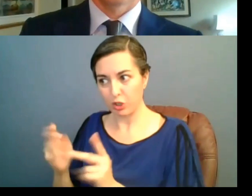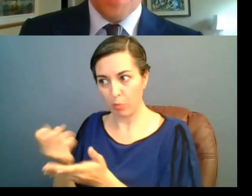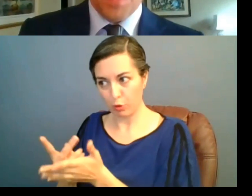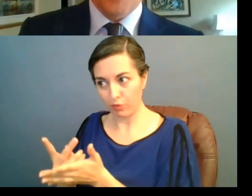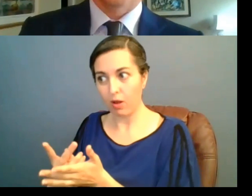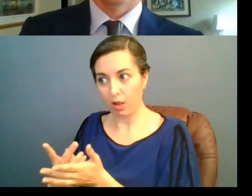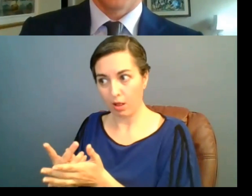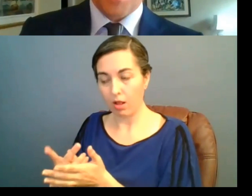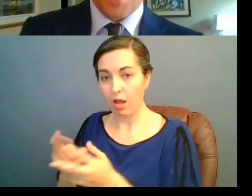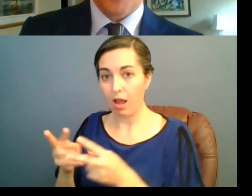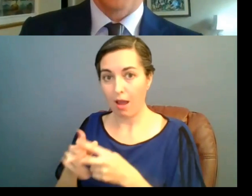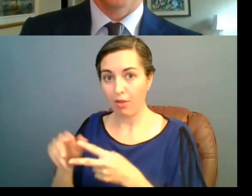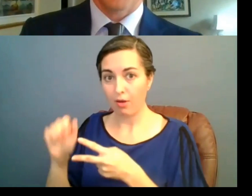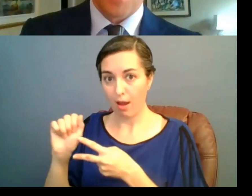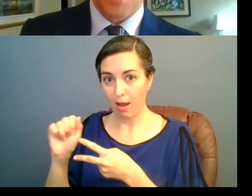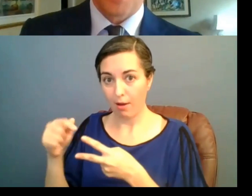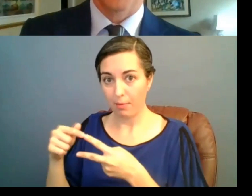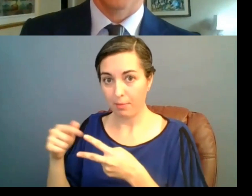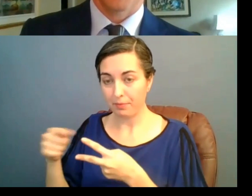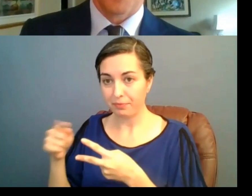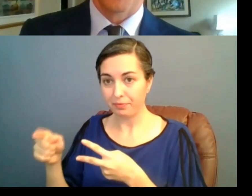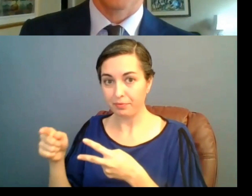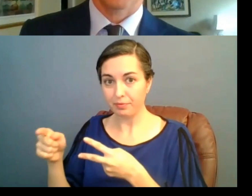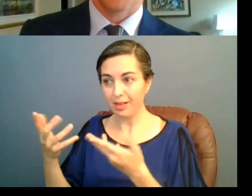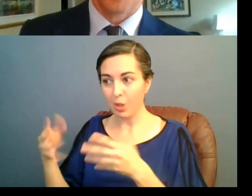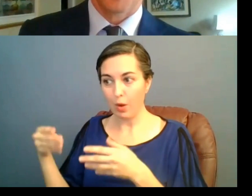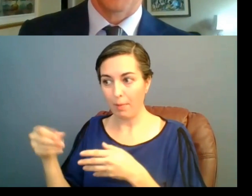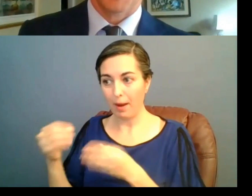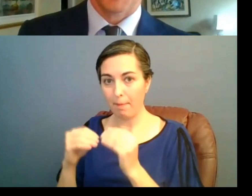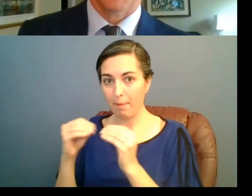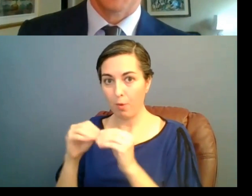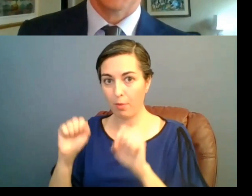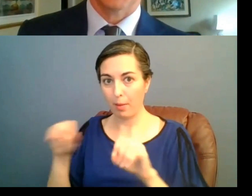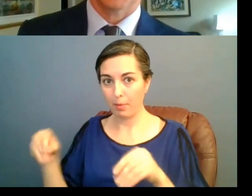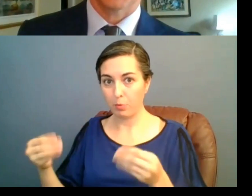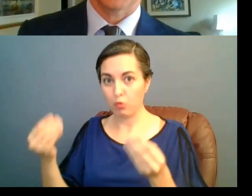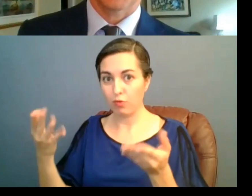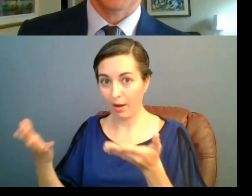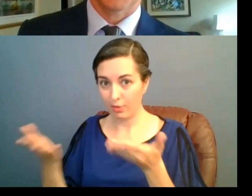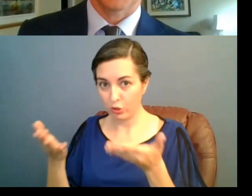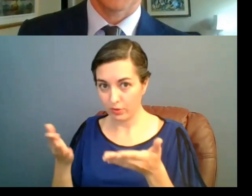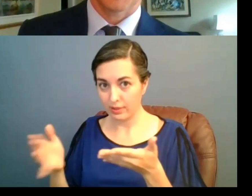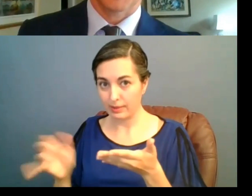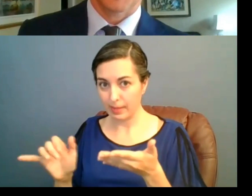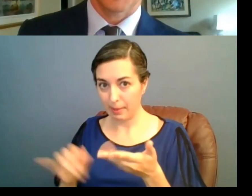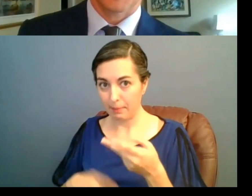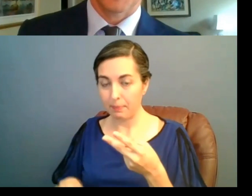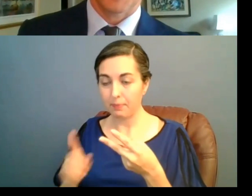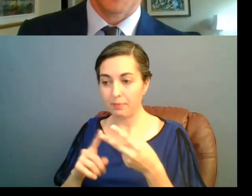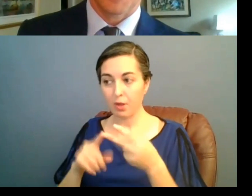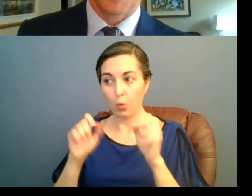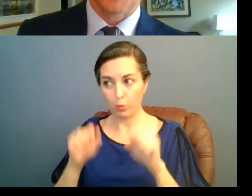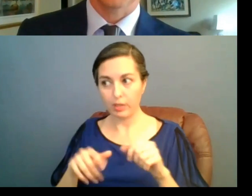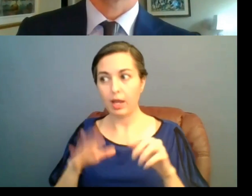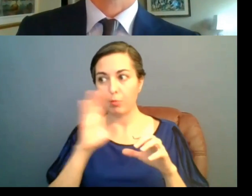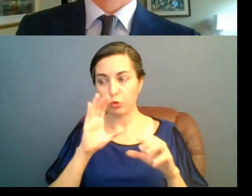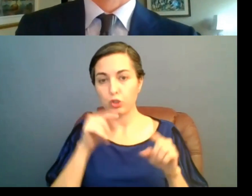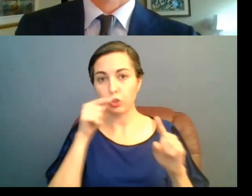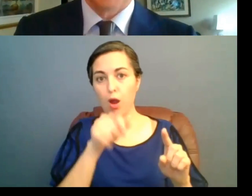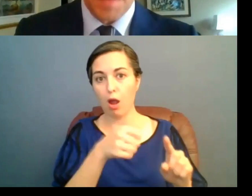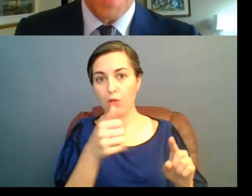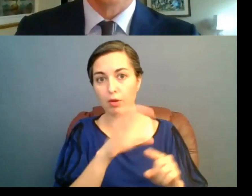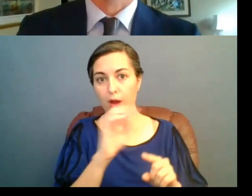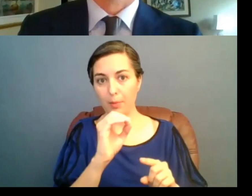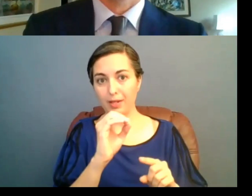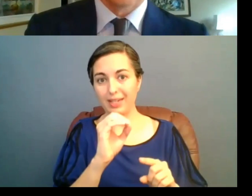either A, they don't want to, pay more and be able to provide those services, and B, that we can go after this other company within